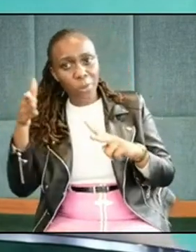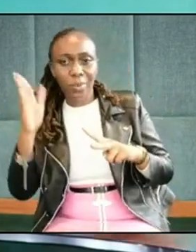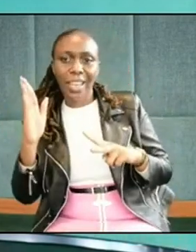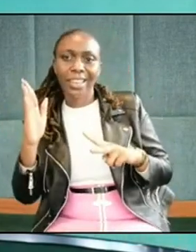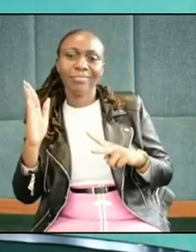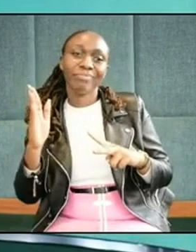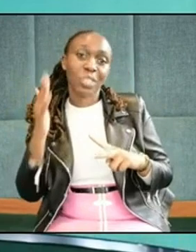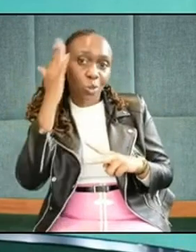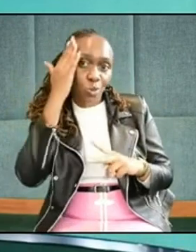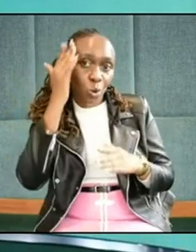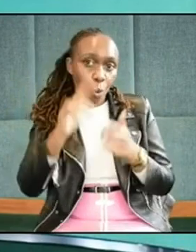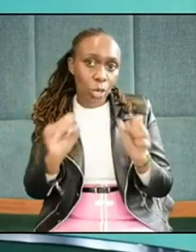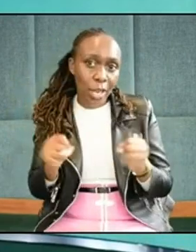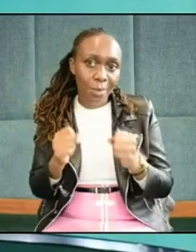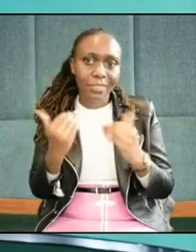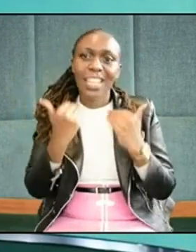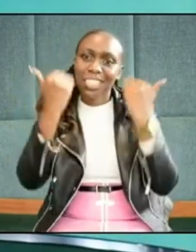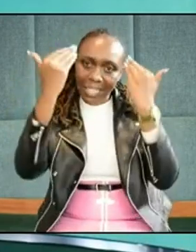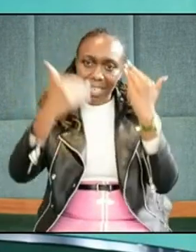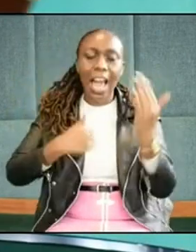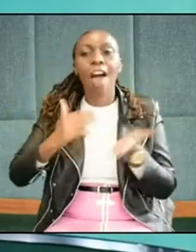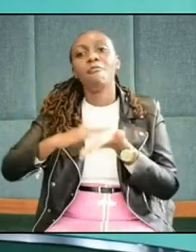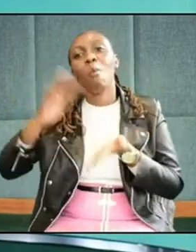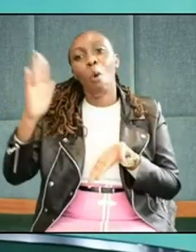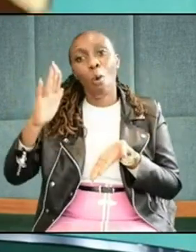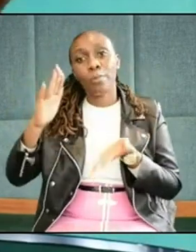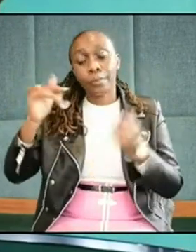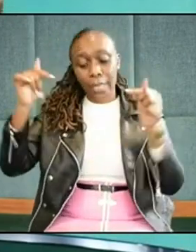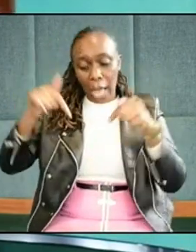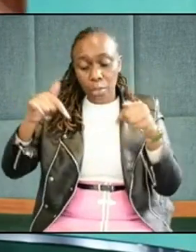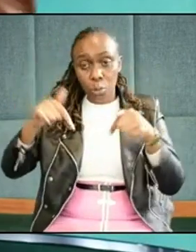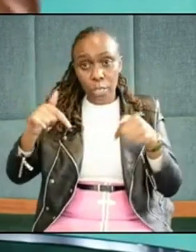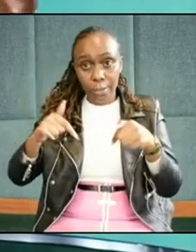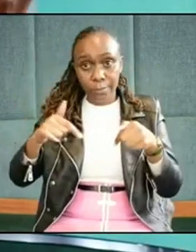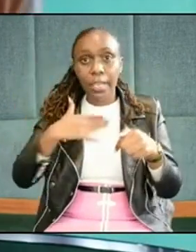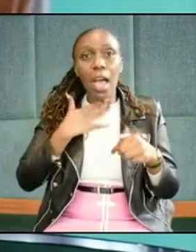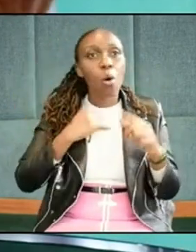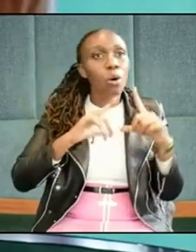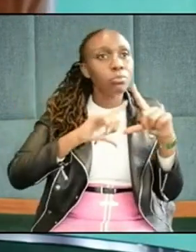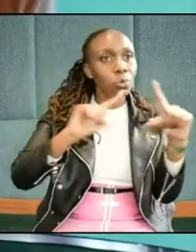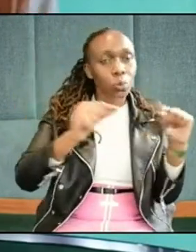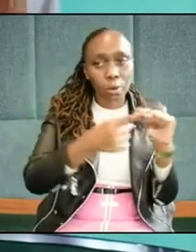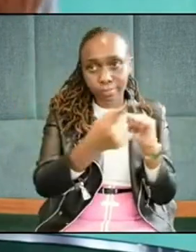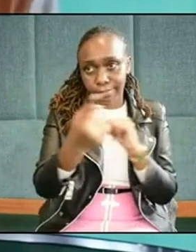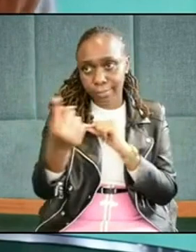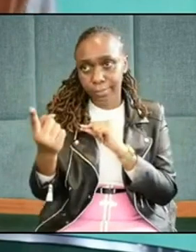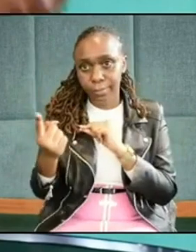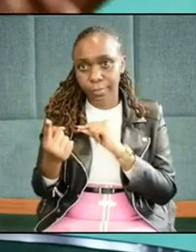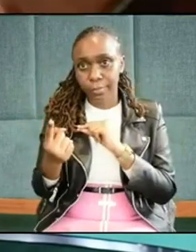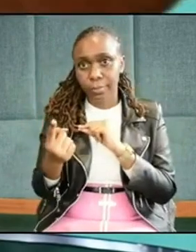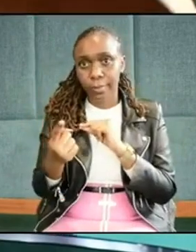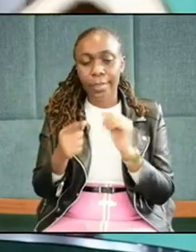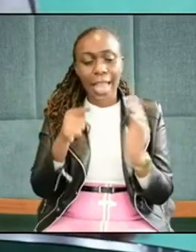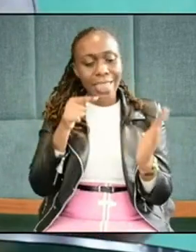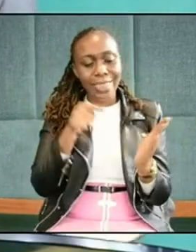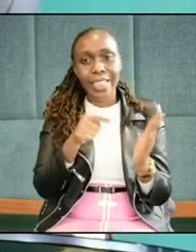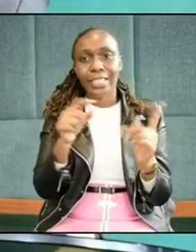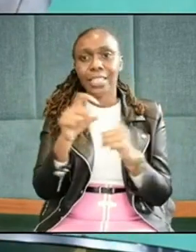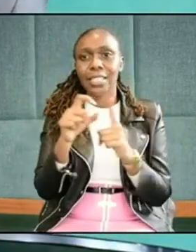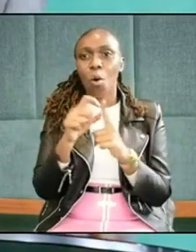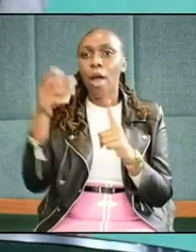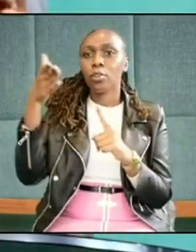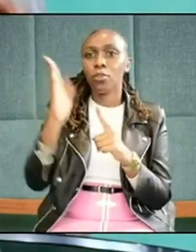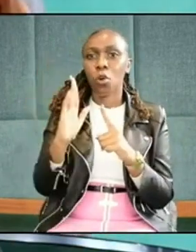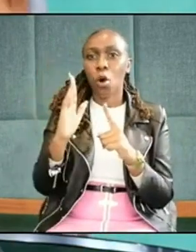the more stressed we become. And today, I'm here to say, this is the Word of God,